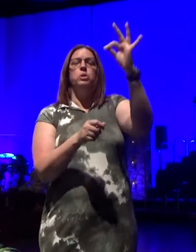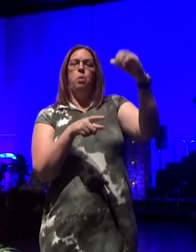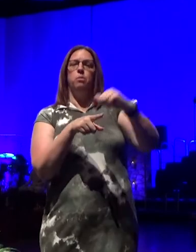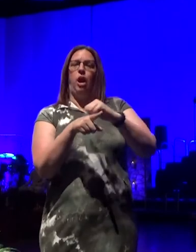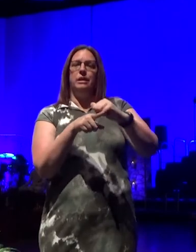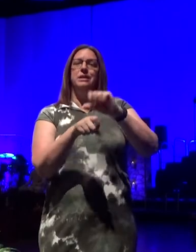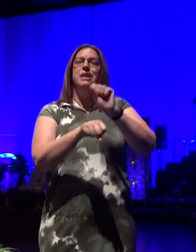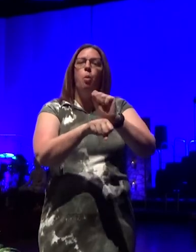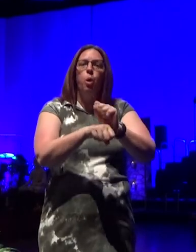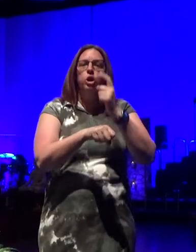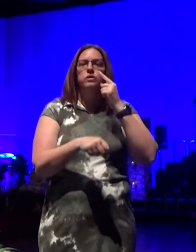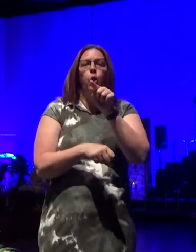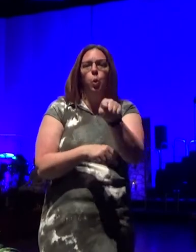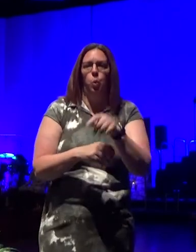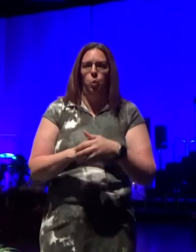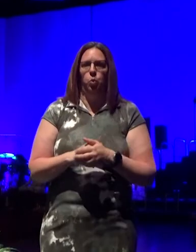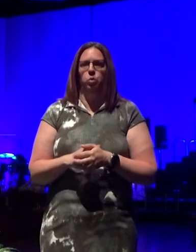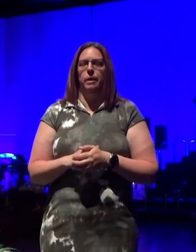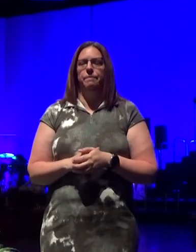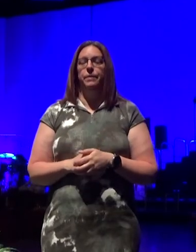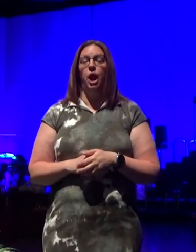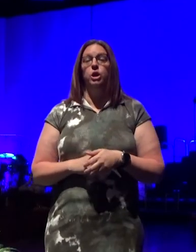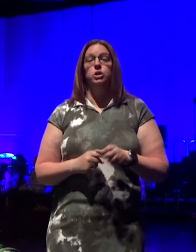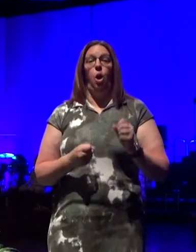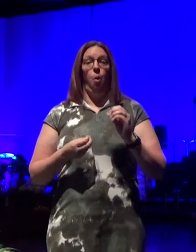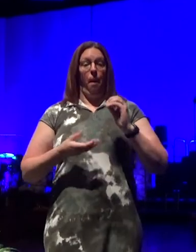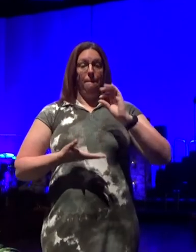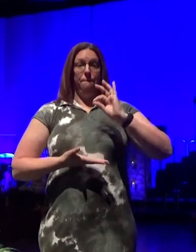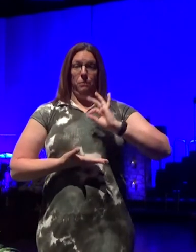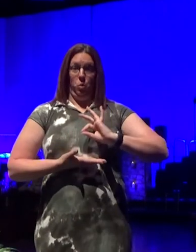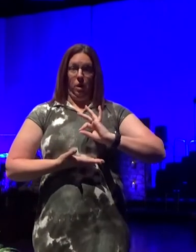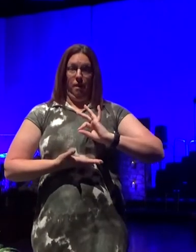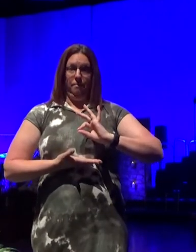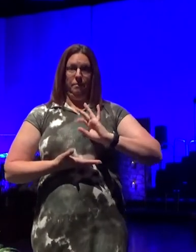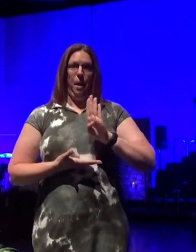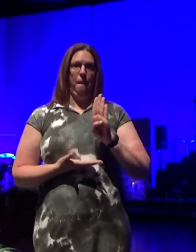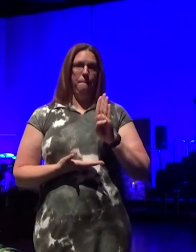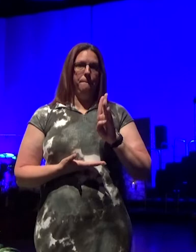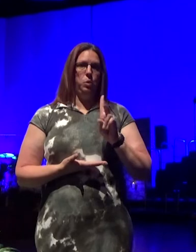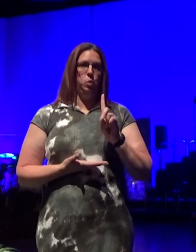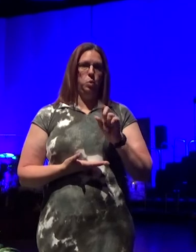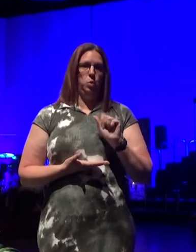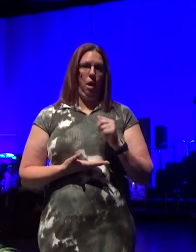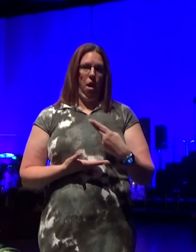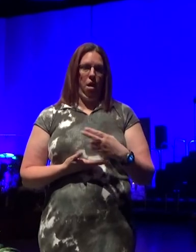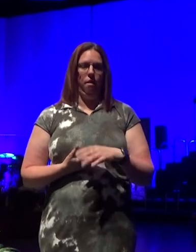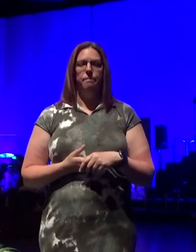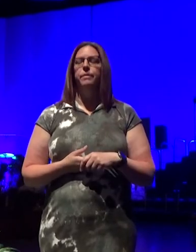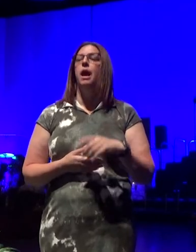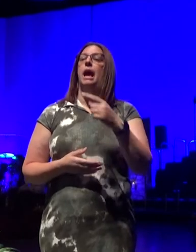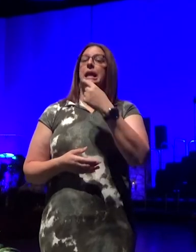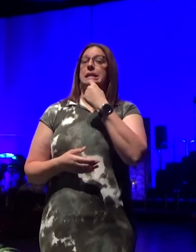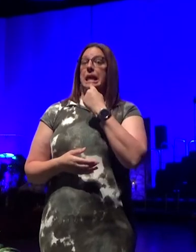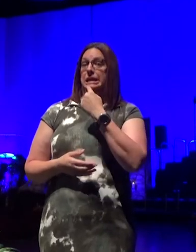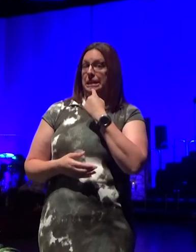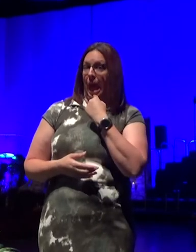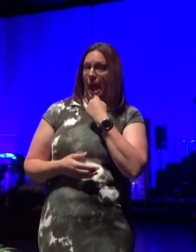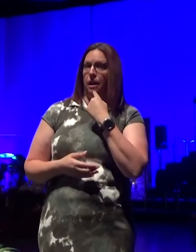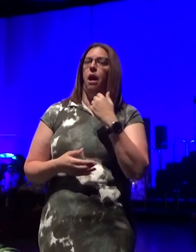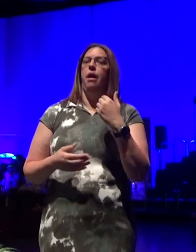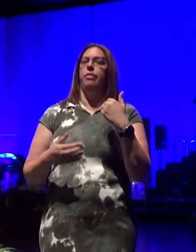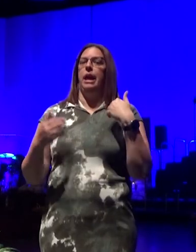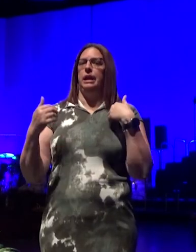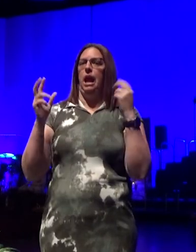So the Buddha is said to have shared the following parable. There once was a